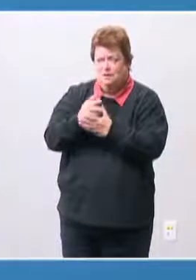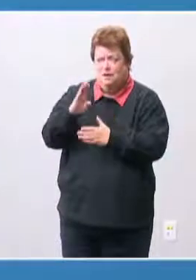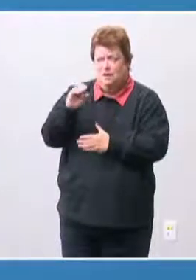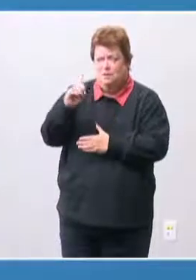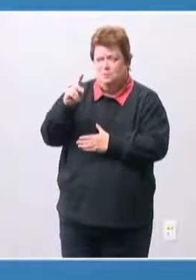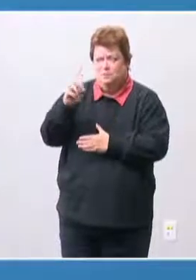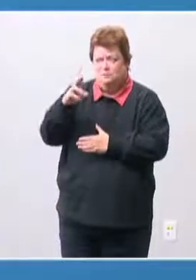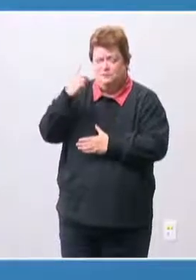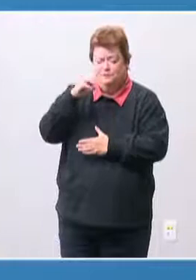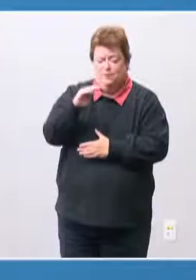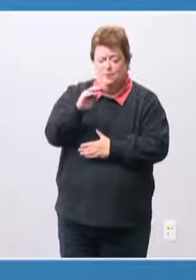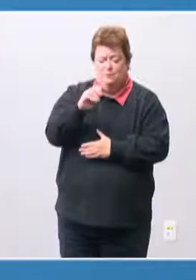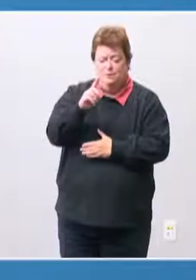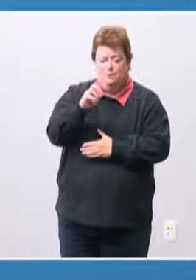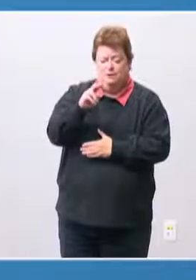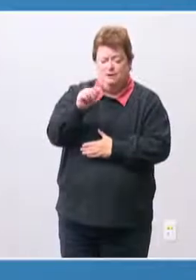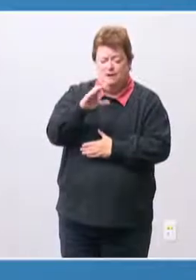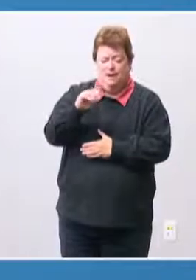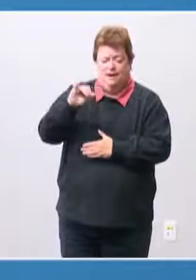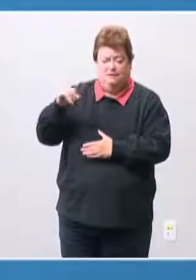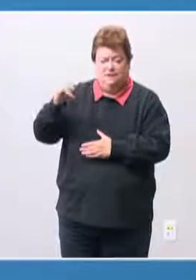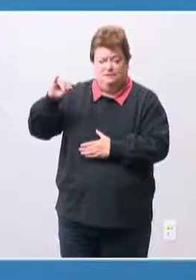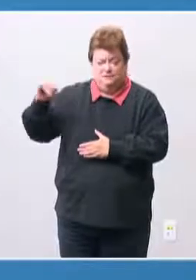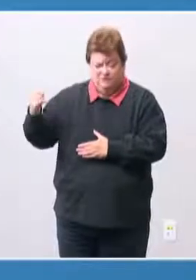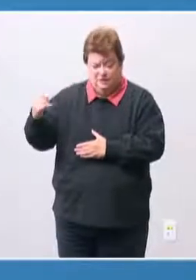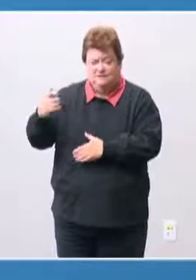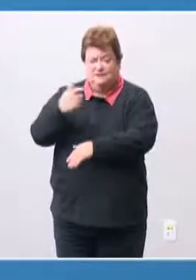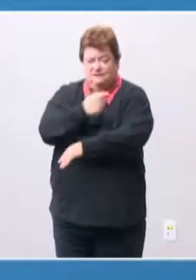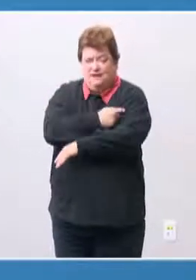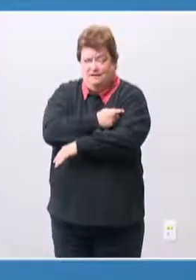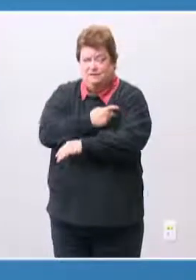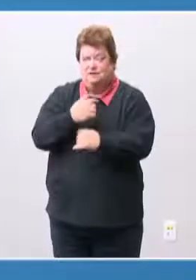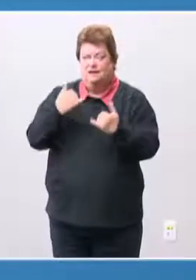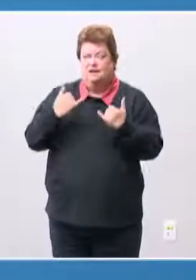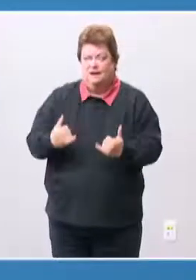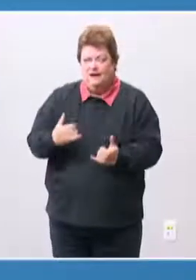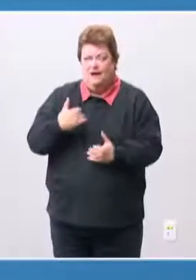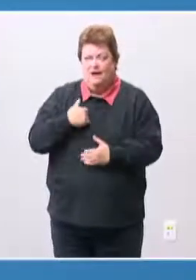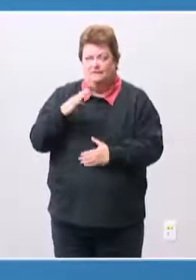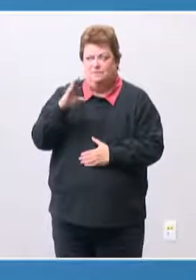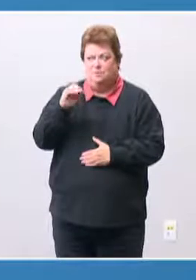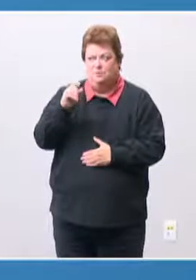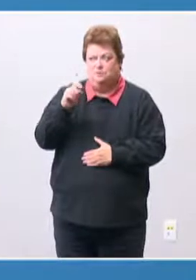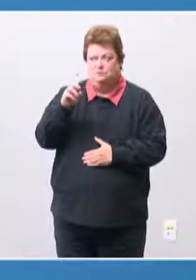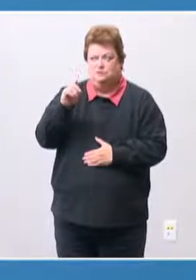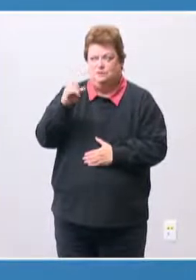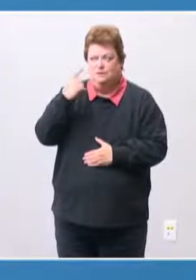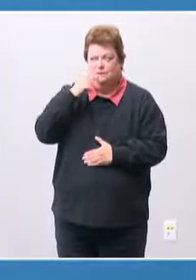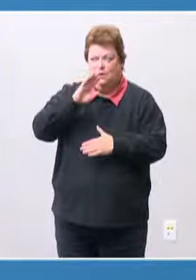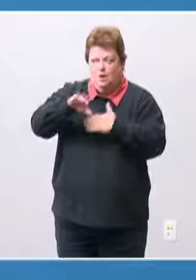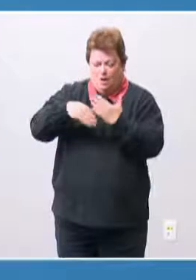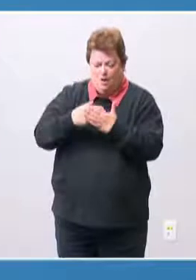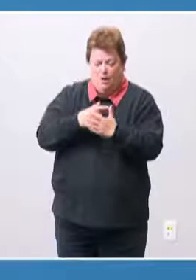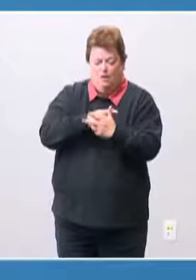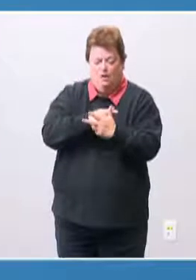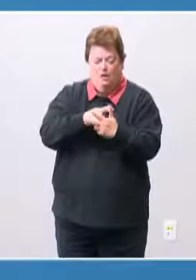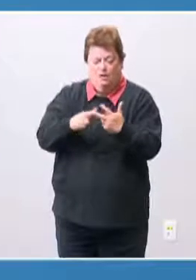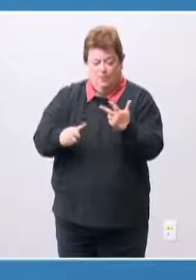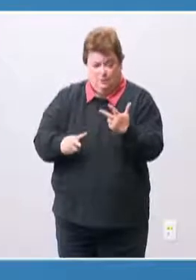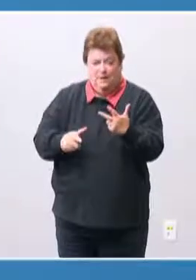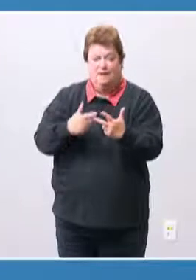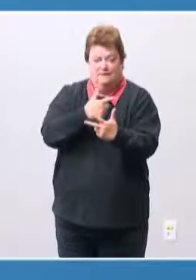for Moderna and Johnson & Johnson vaccines. Now there are booster dose recommendations for all 3